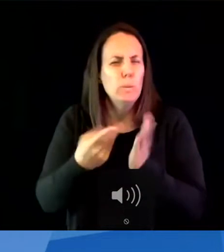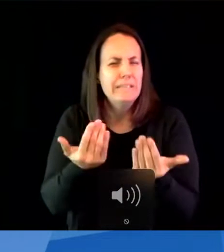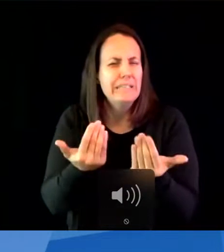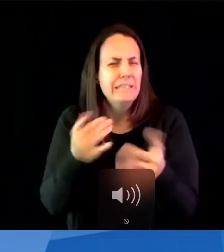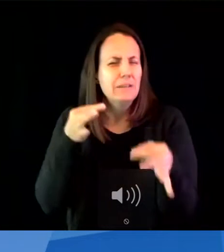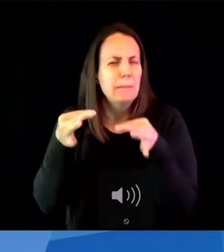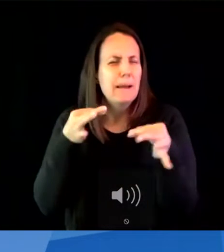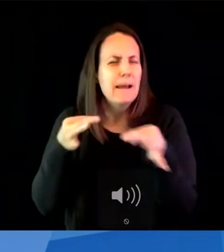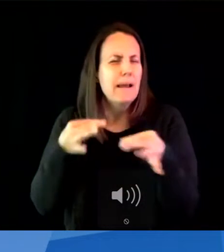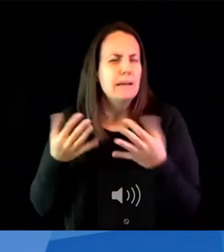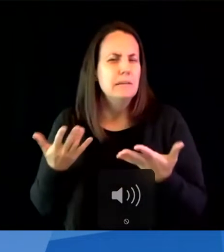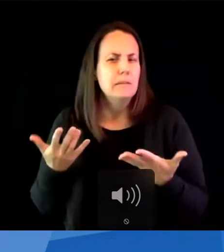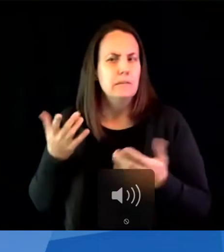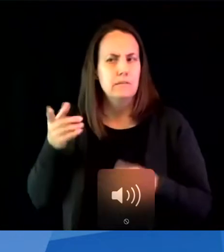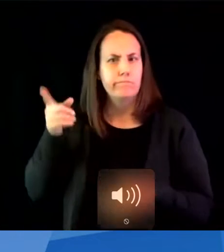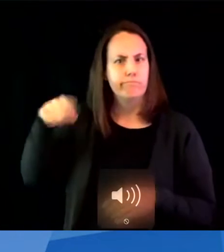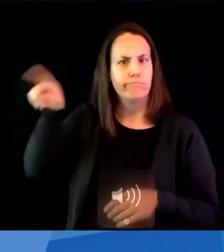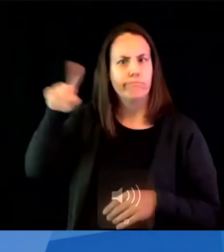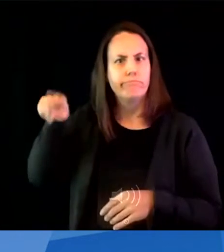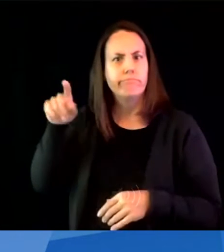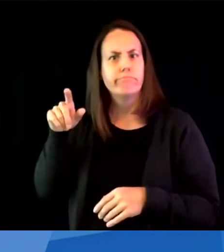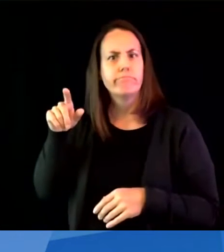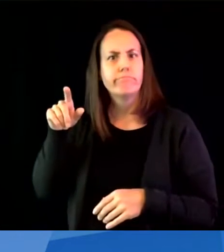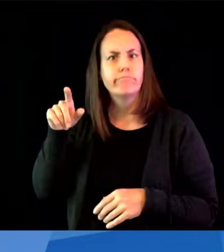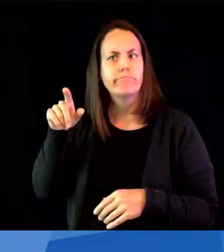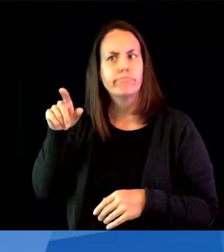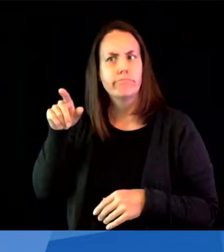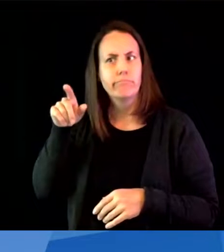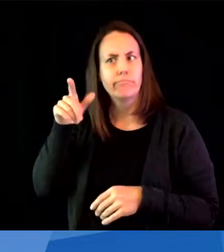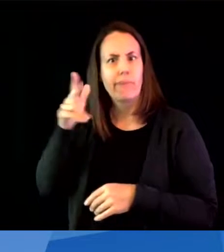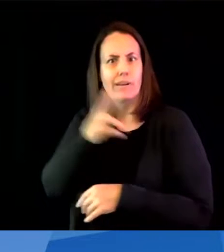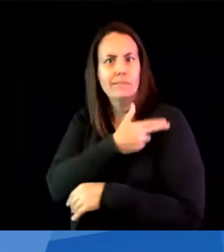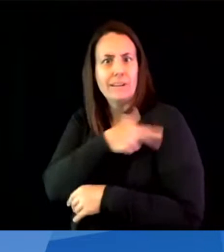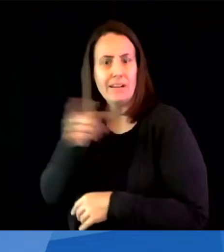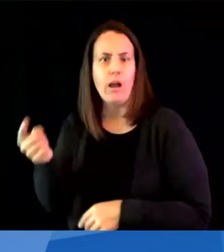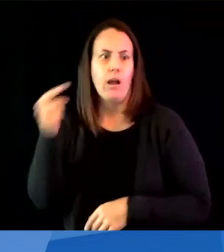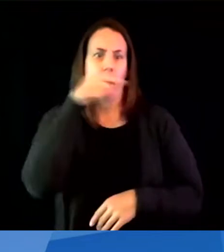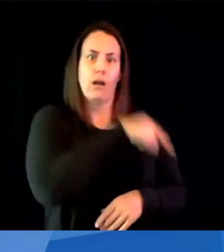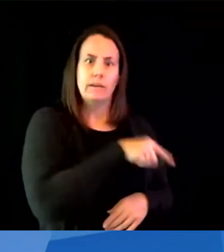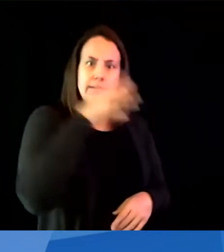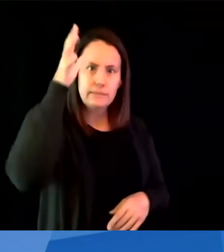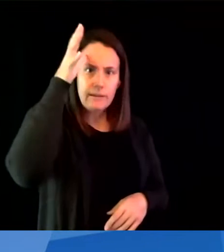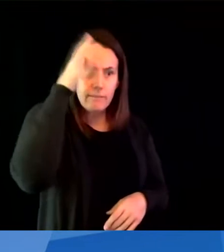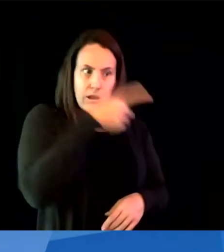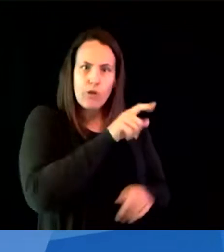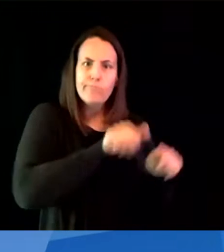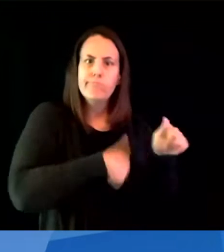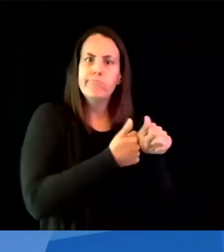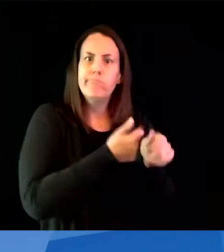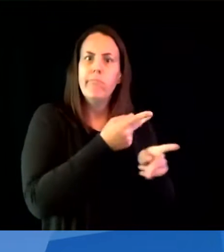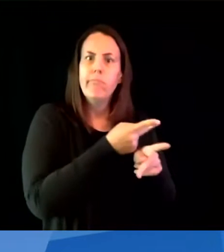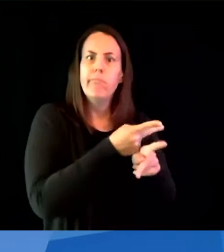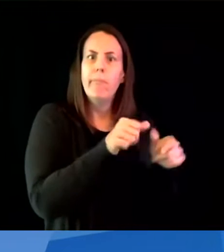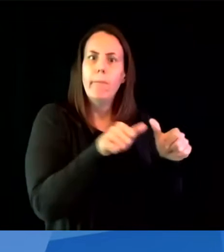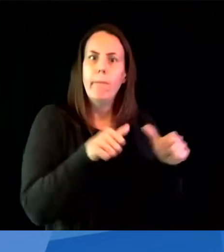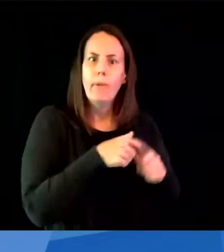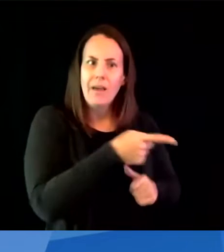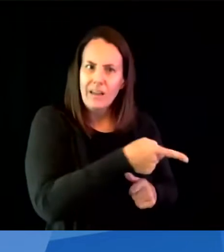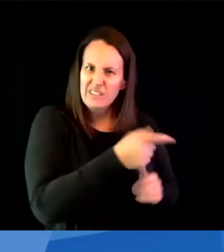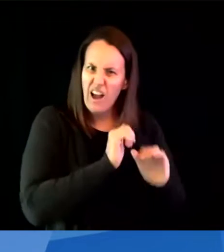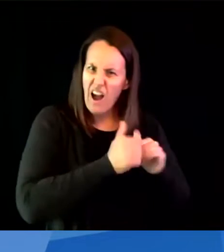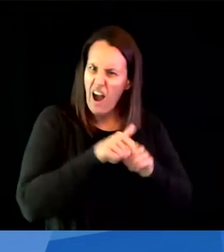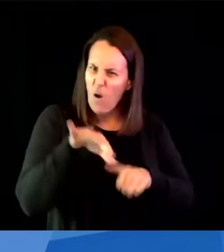care facility right now and how your staff being able to staff it with these shortages across the